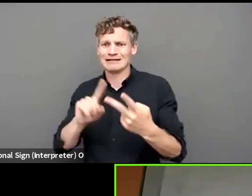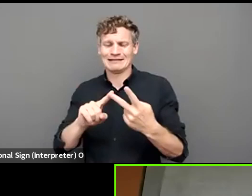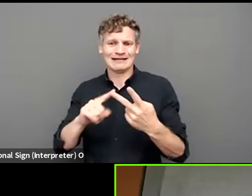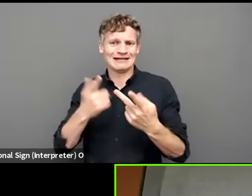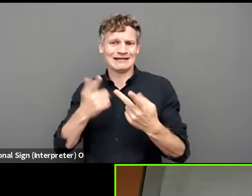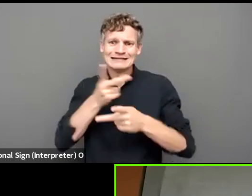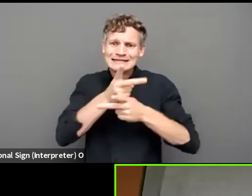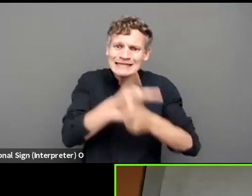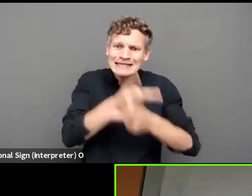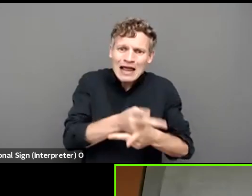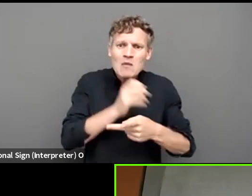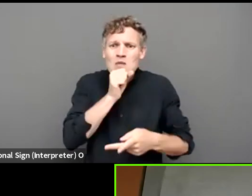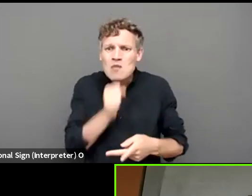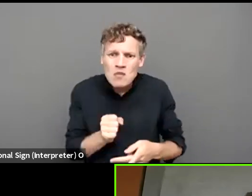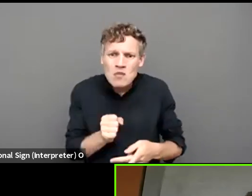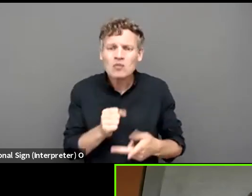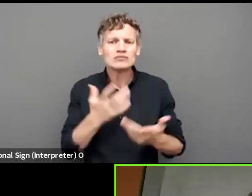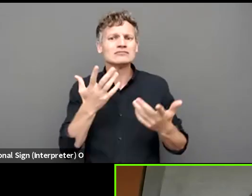the reason why those